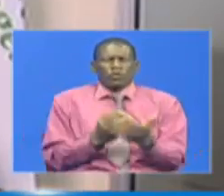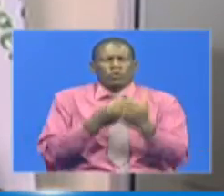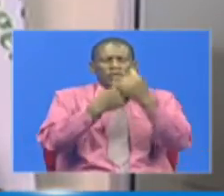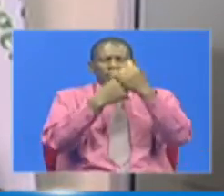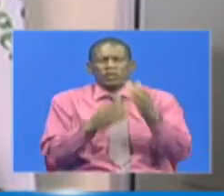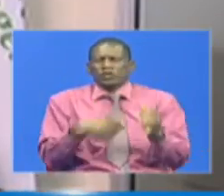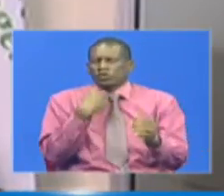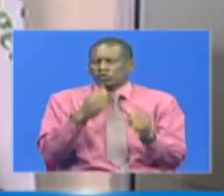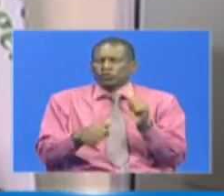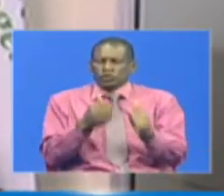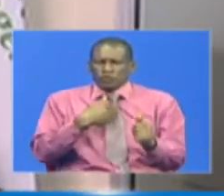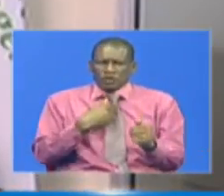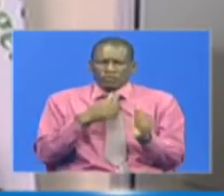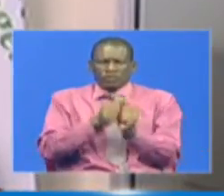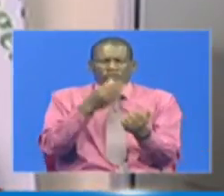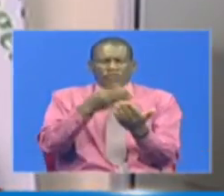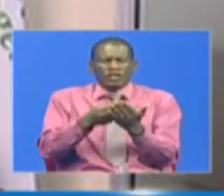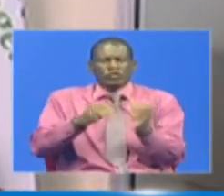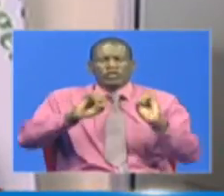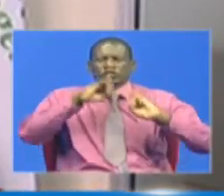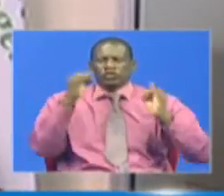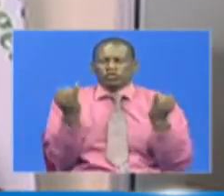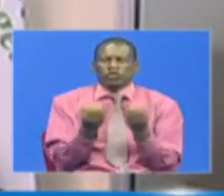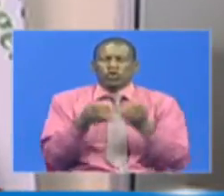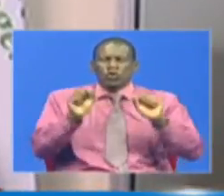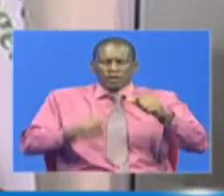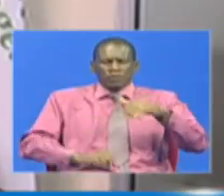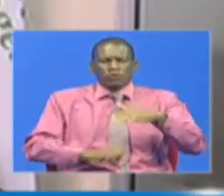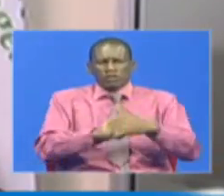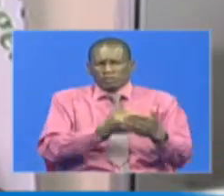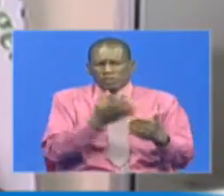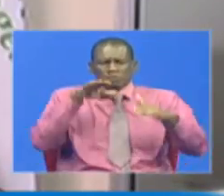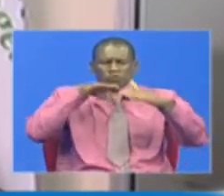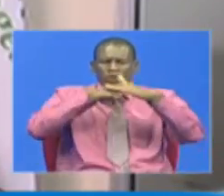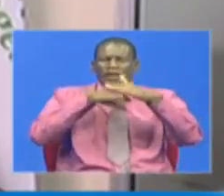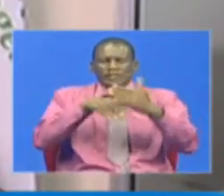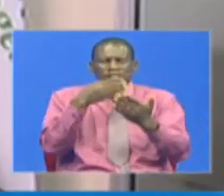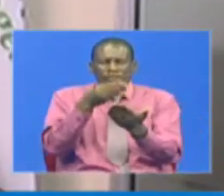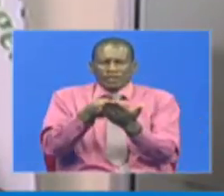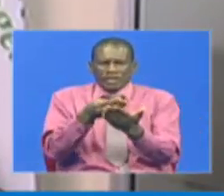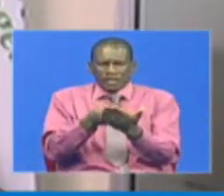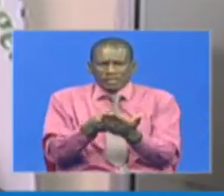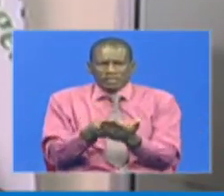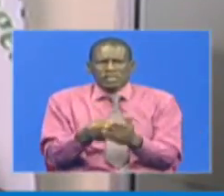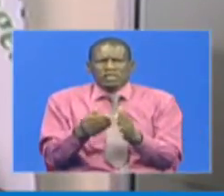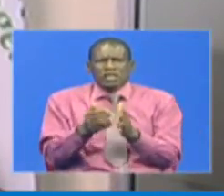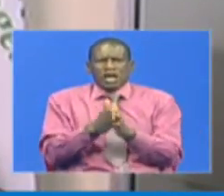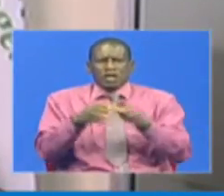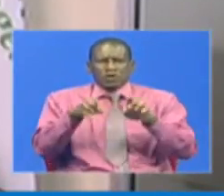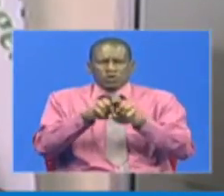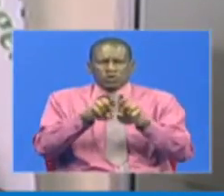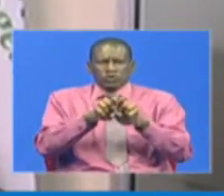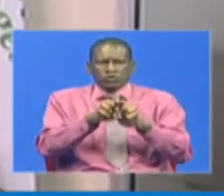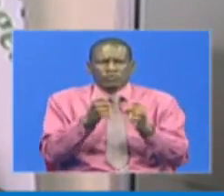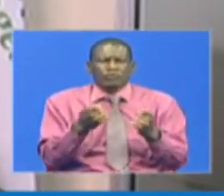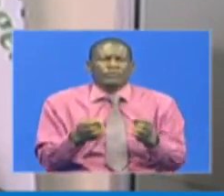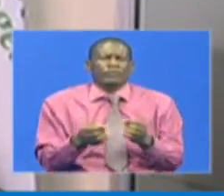with these financial institutions, to support them access finance and of course